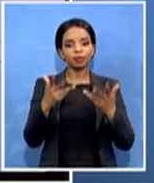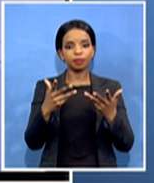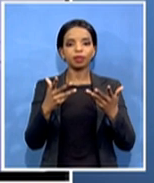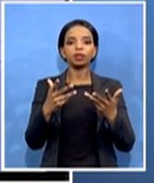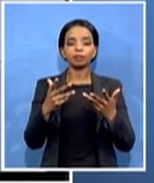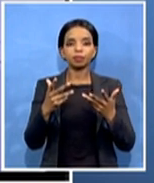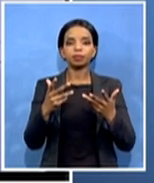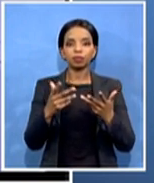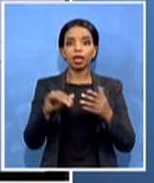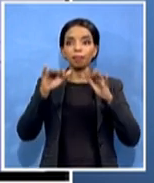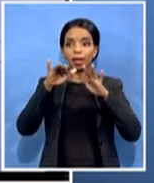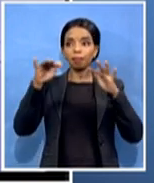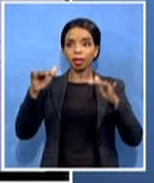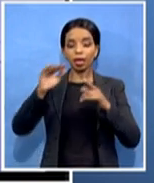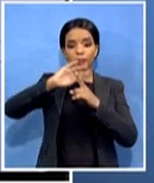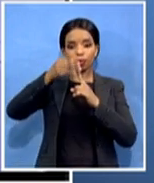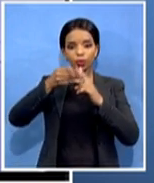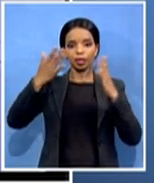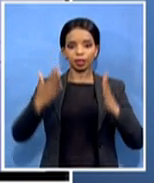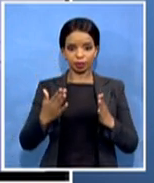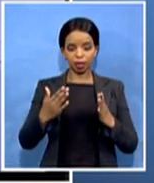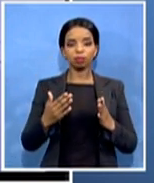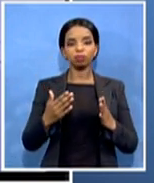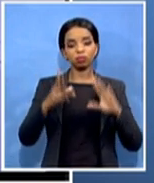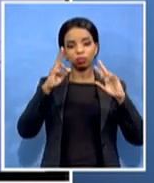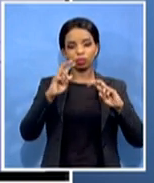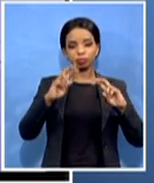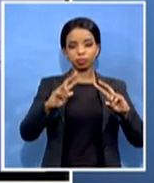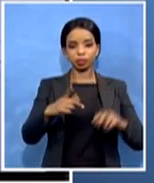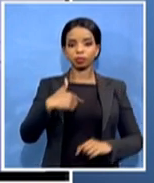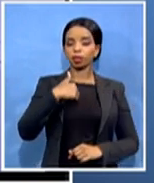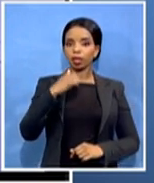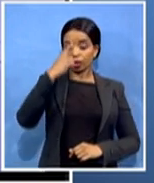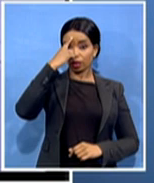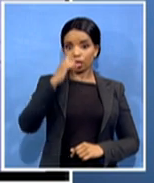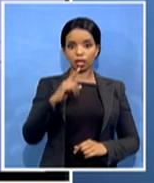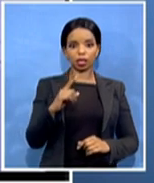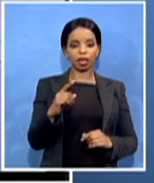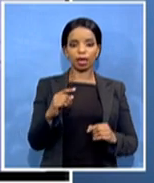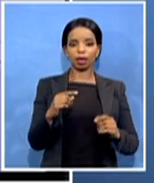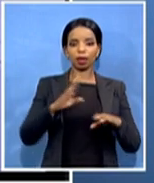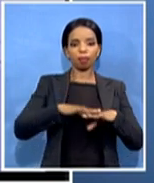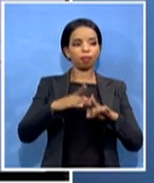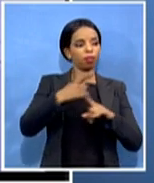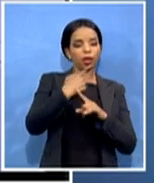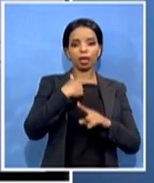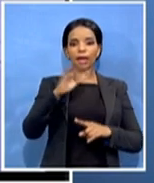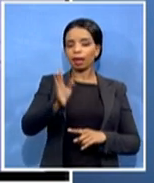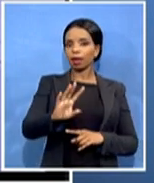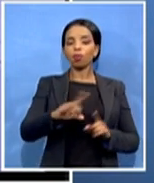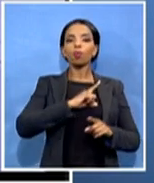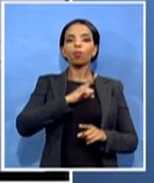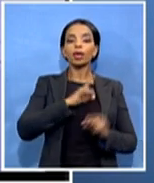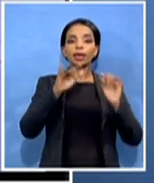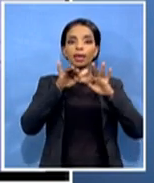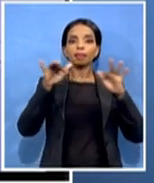untoward, because people who are sort of disaffected by whatever happens in the